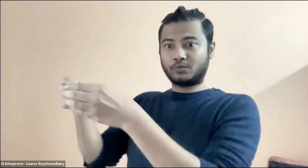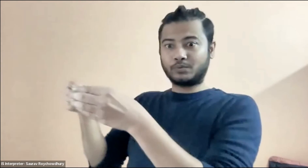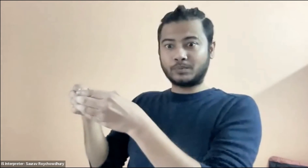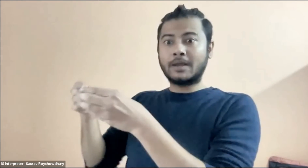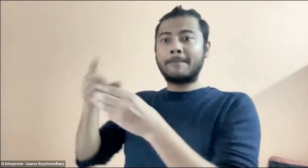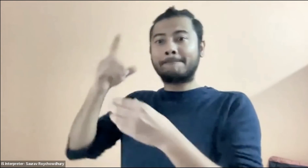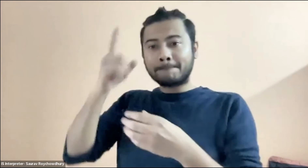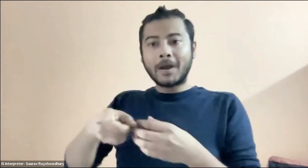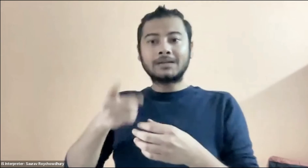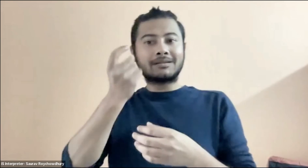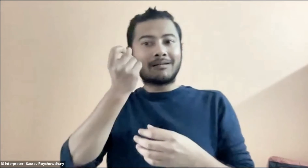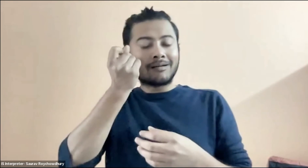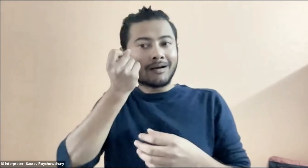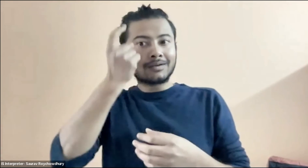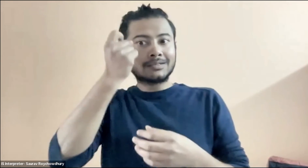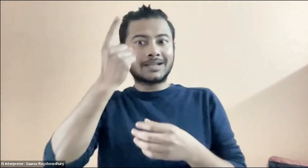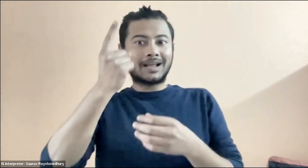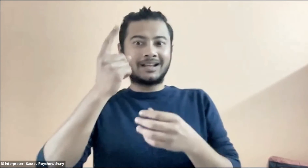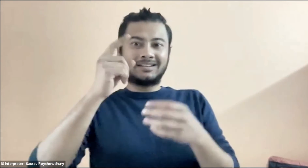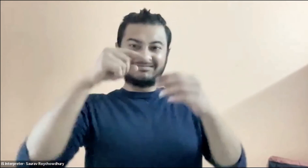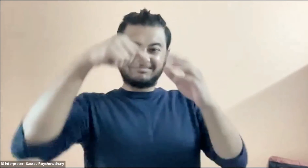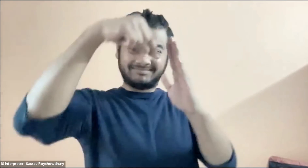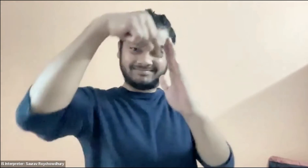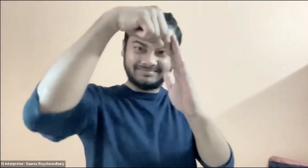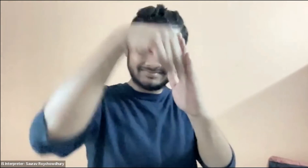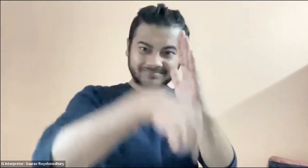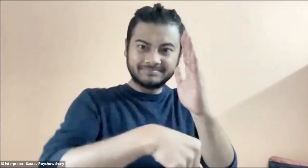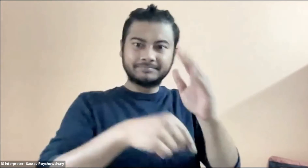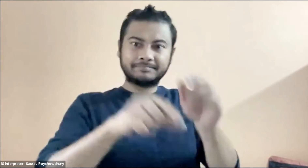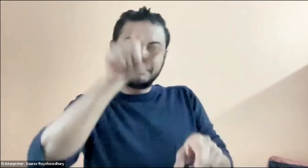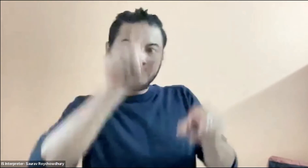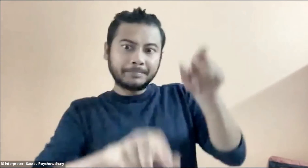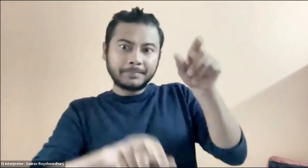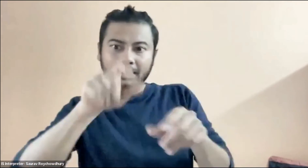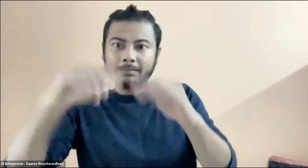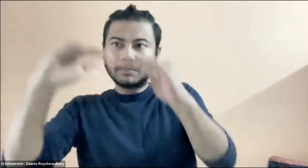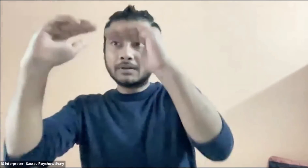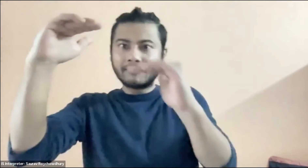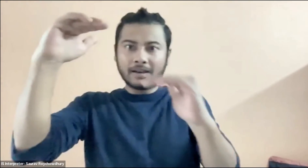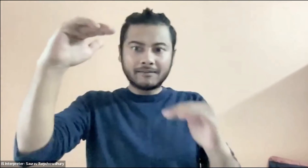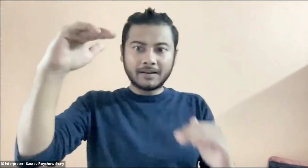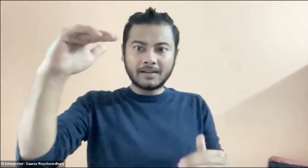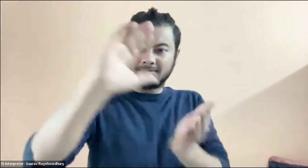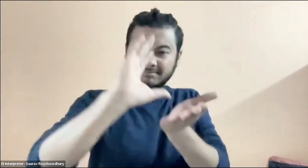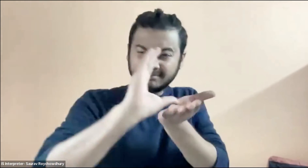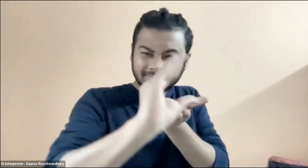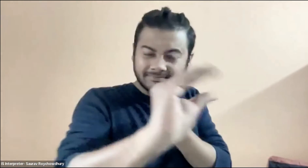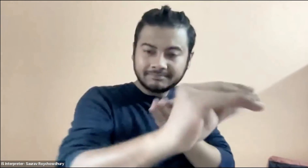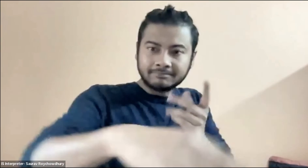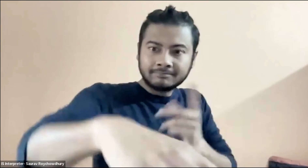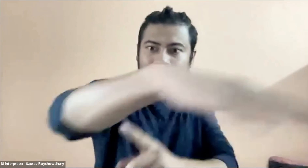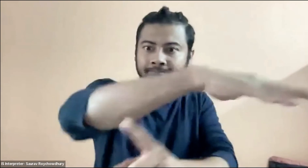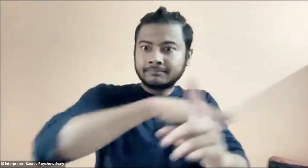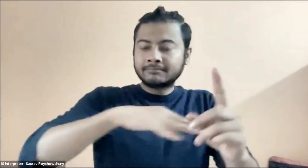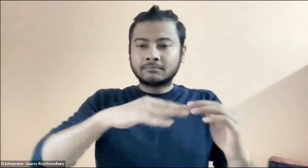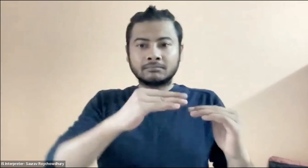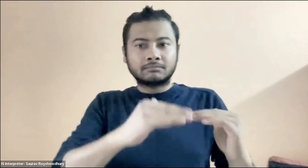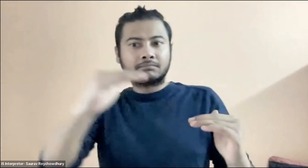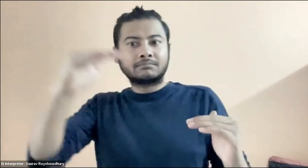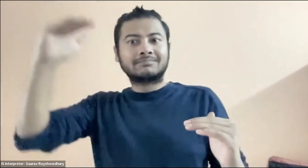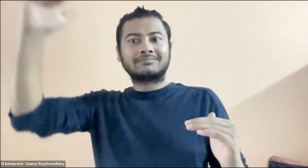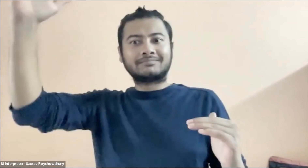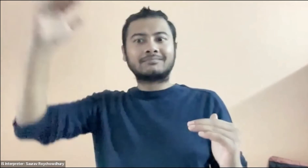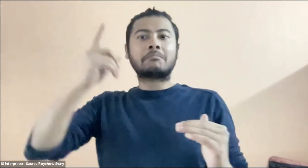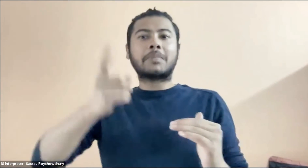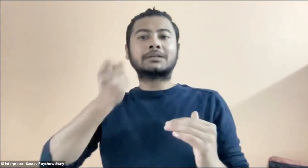you brought up, and that becomes a critical voice that is missed out, and pulling